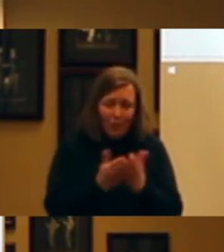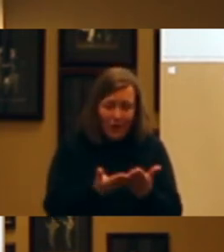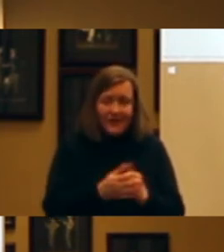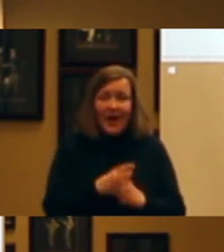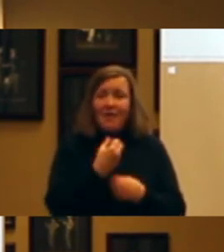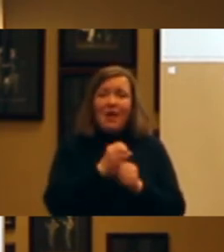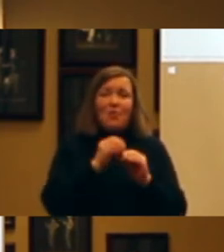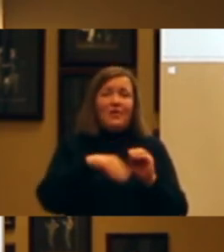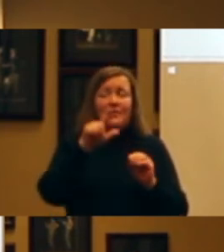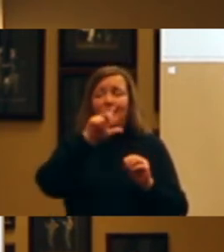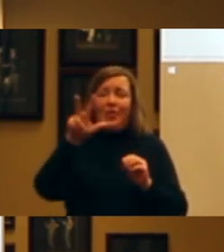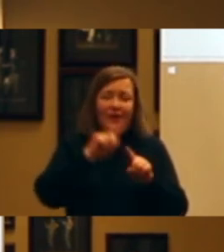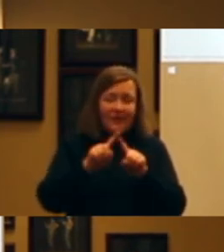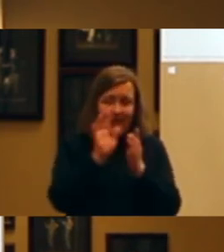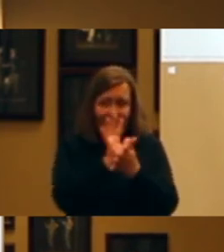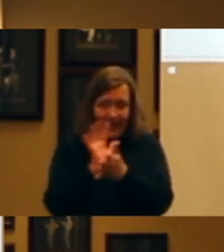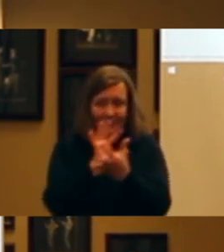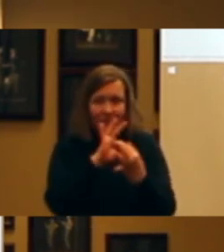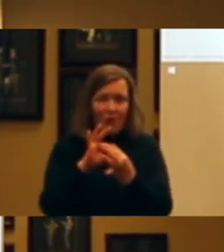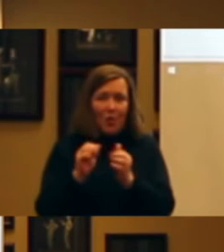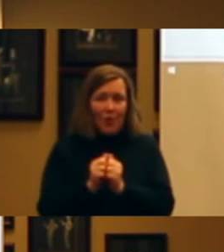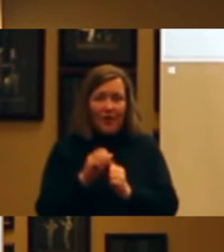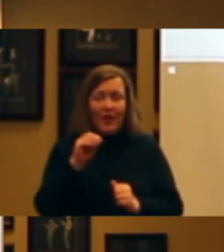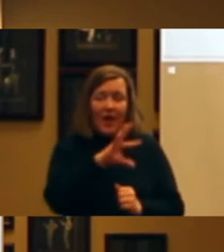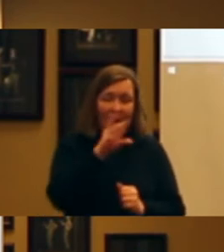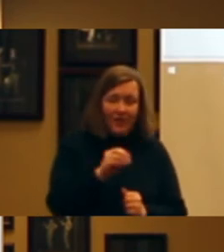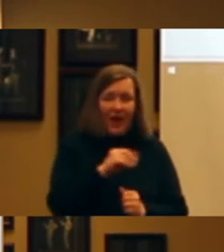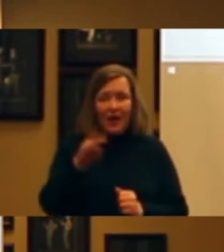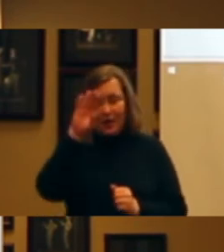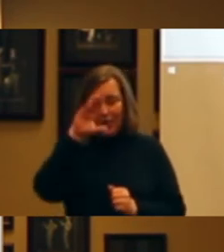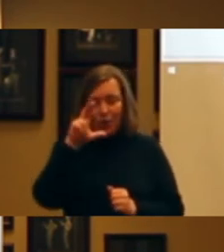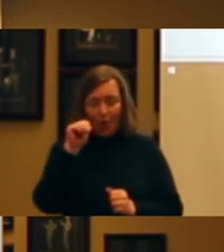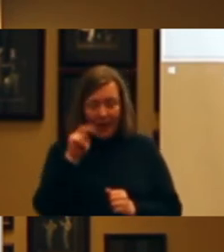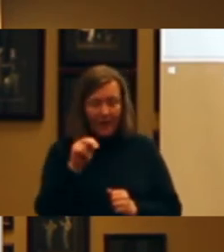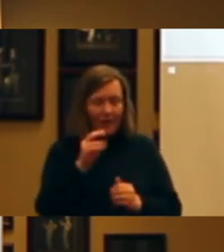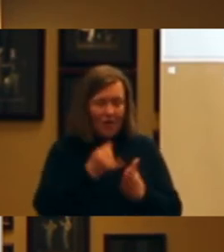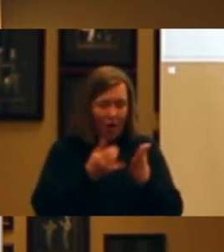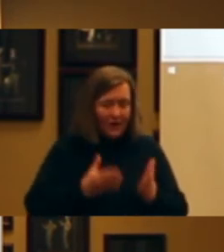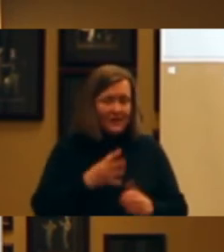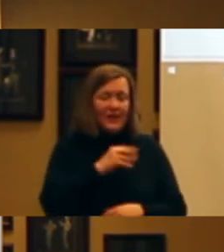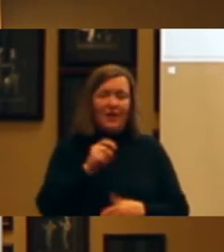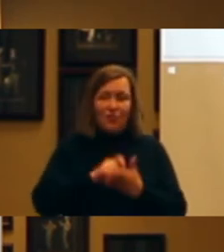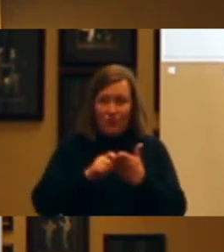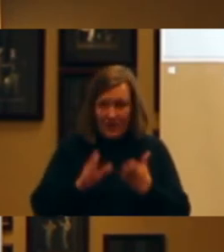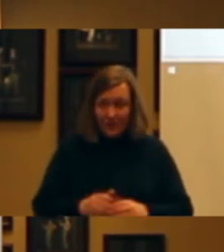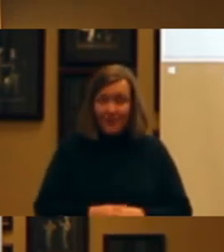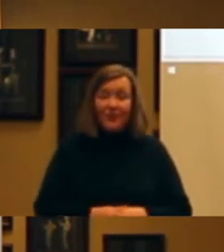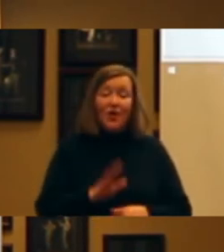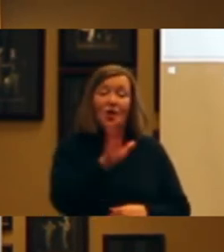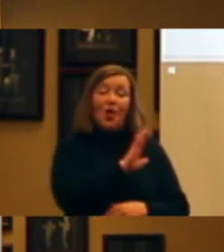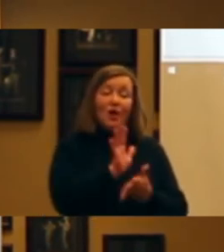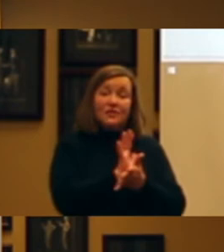and made over 23 films dealing with Afro-Cuban artists and writers. Her documentaries have